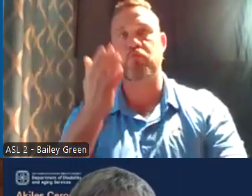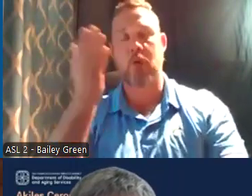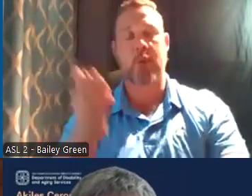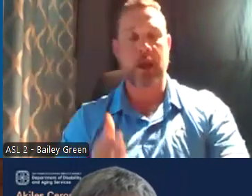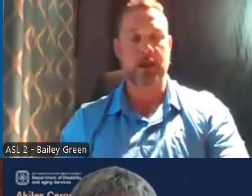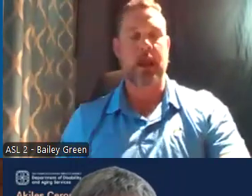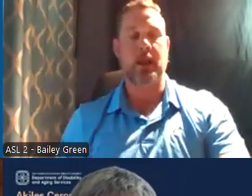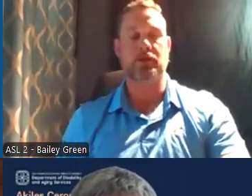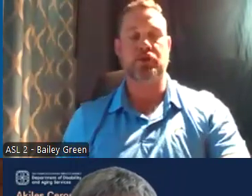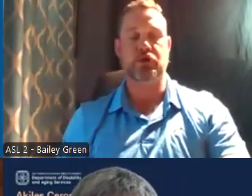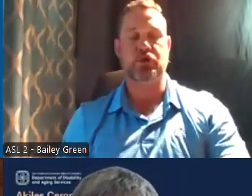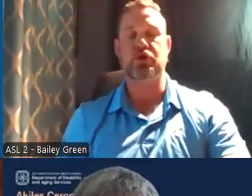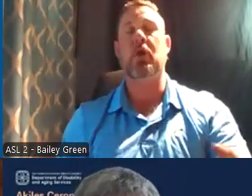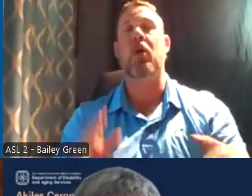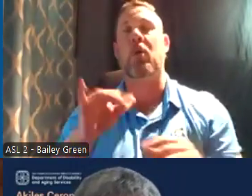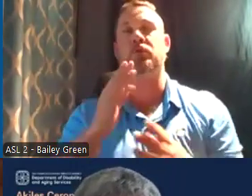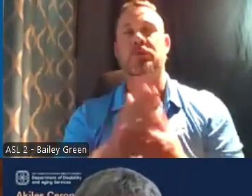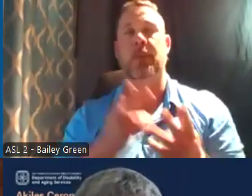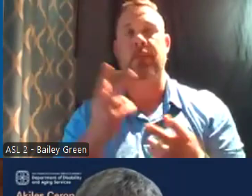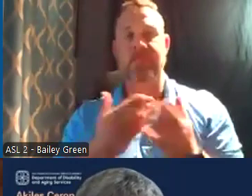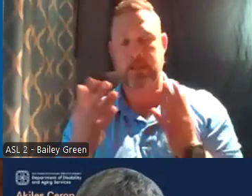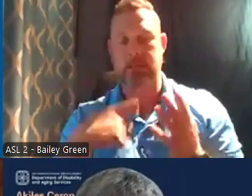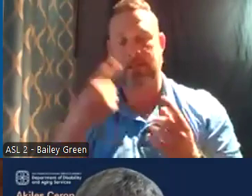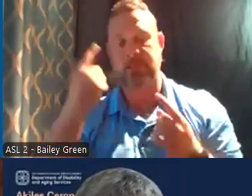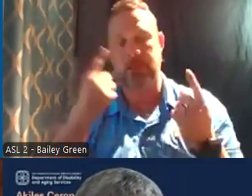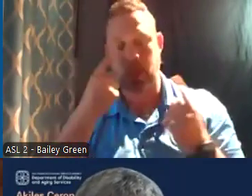recommendations, that those are some of the things that I'm thinking about, is the